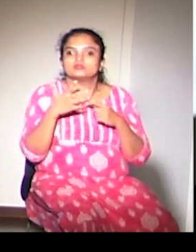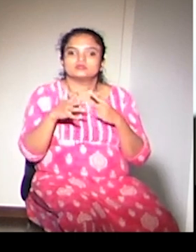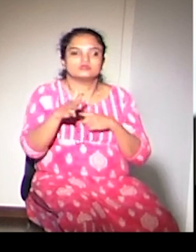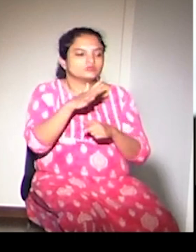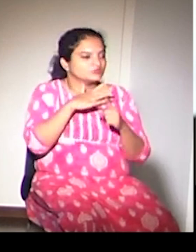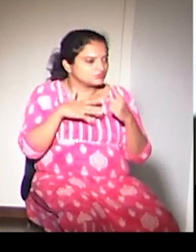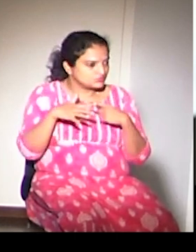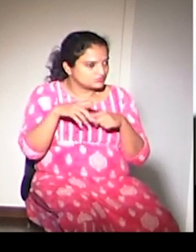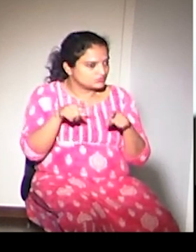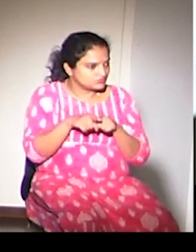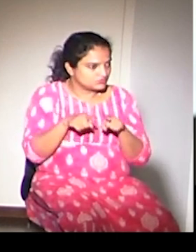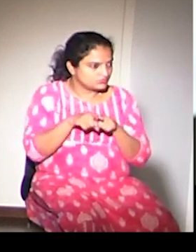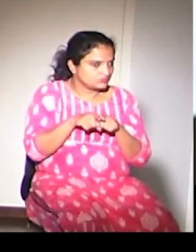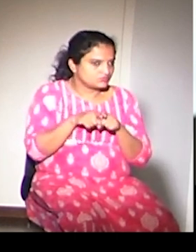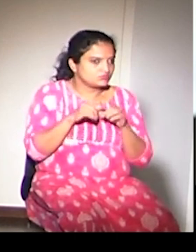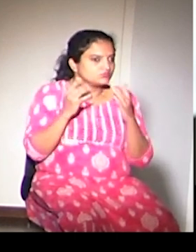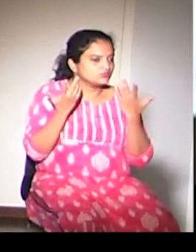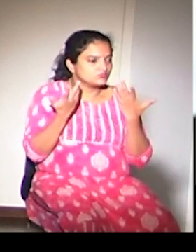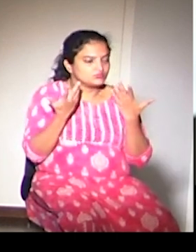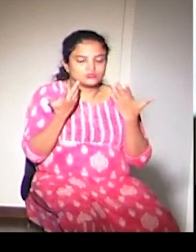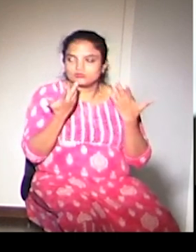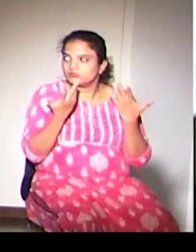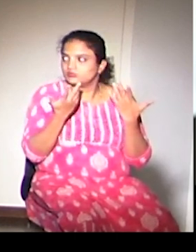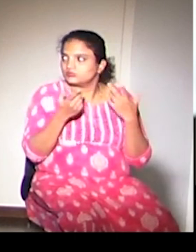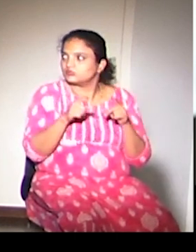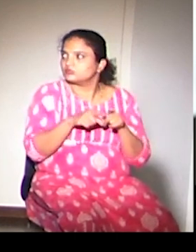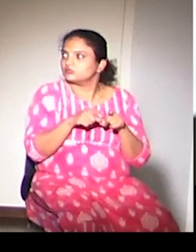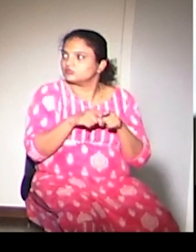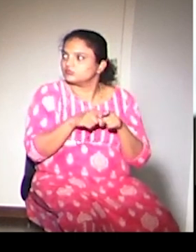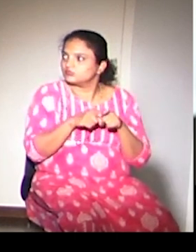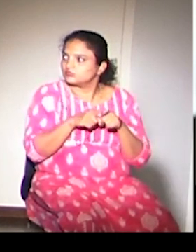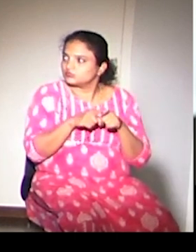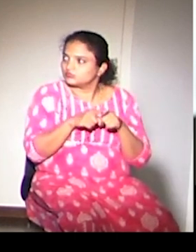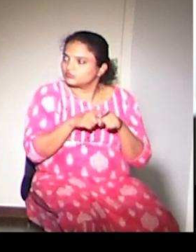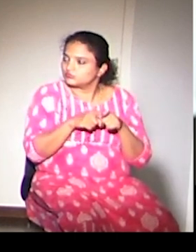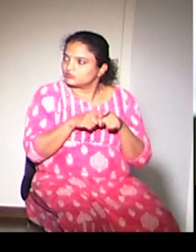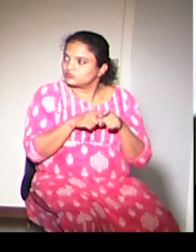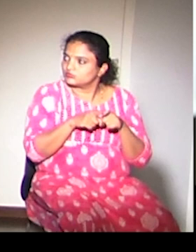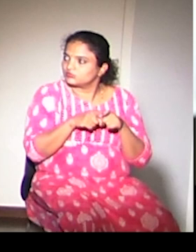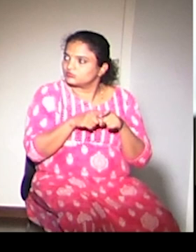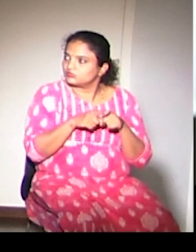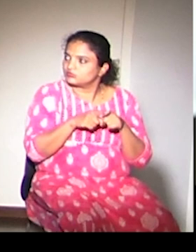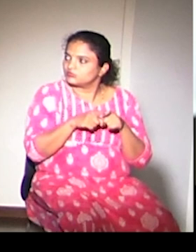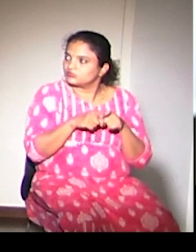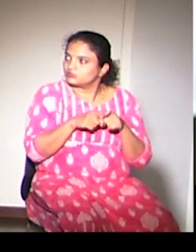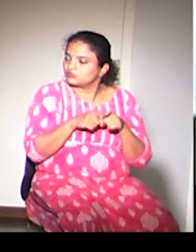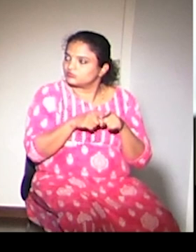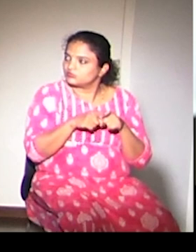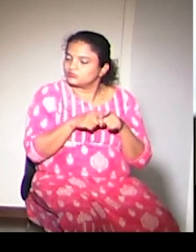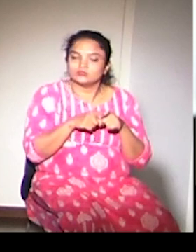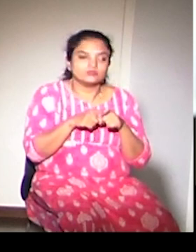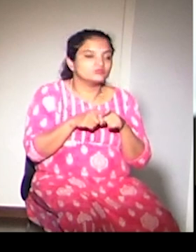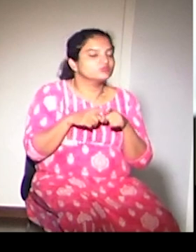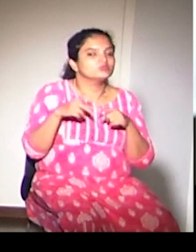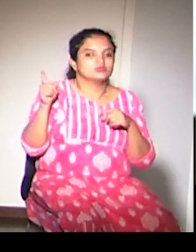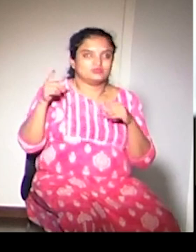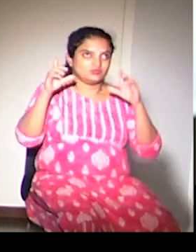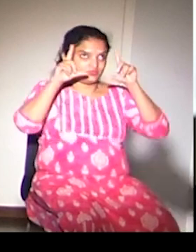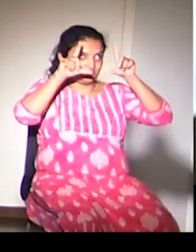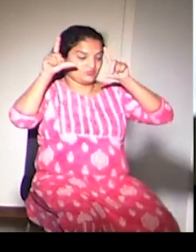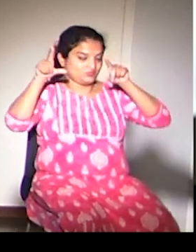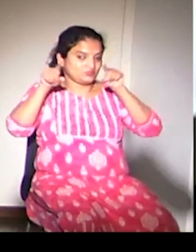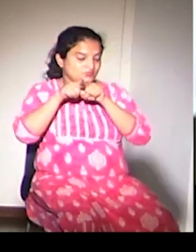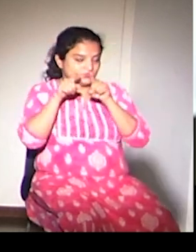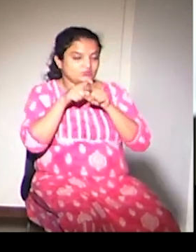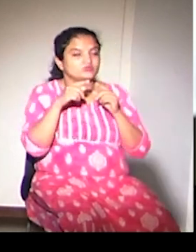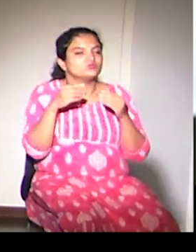they royal builds, or were they of wealthy chieftains? The great noble monuments, obviously, they were people